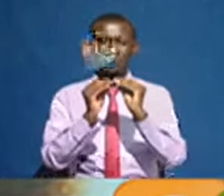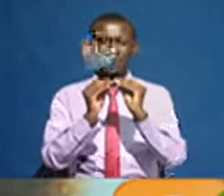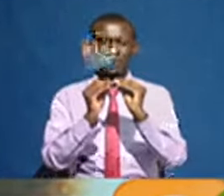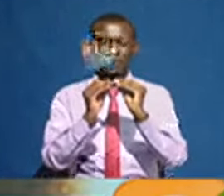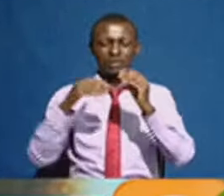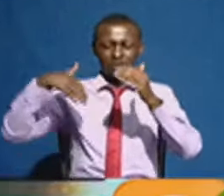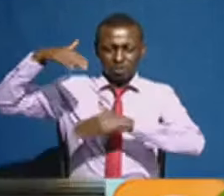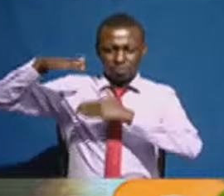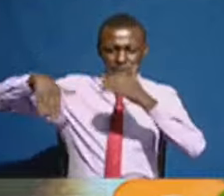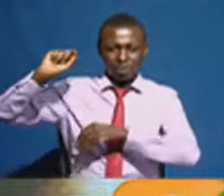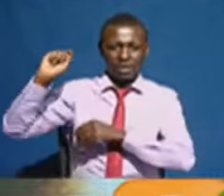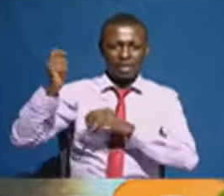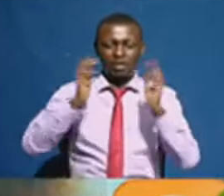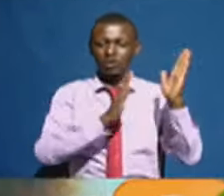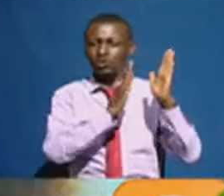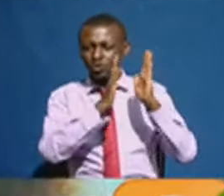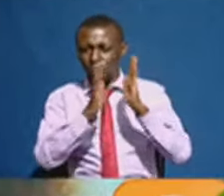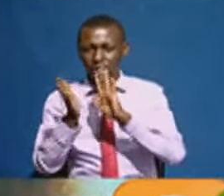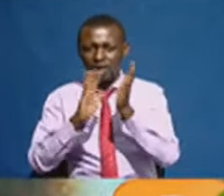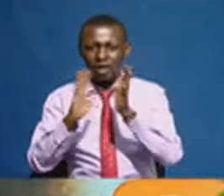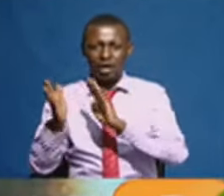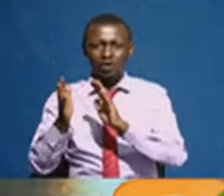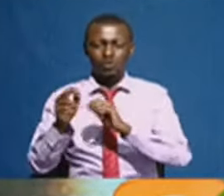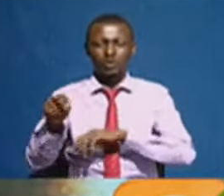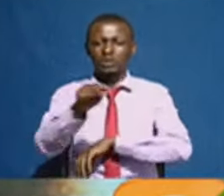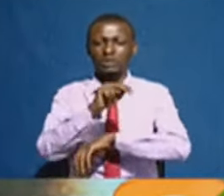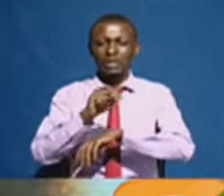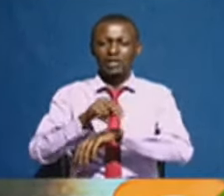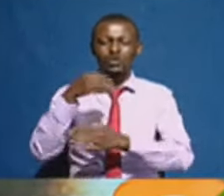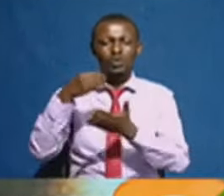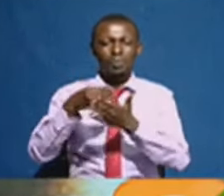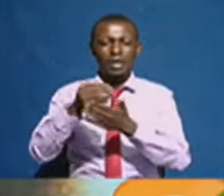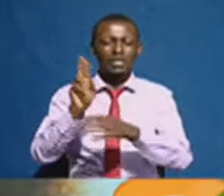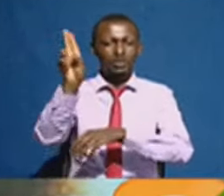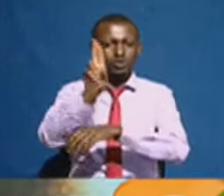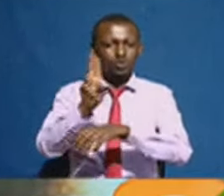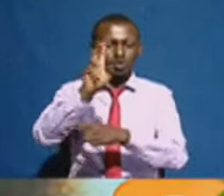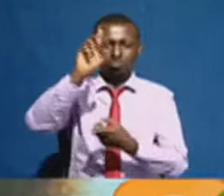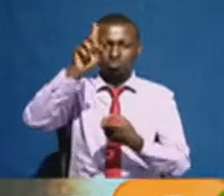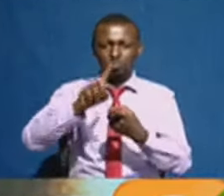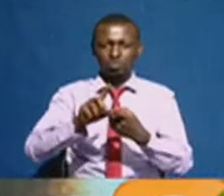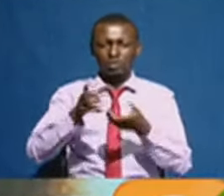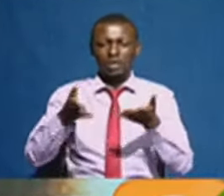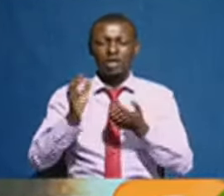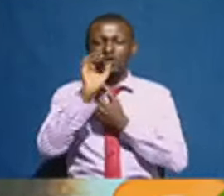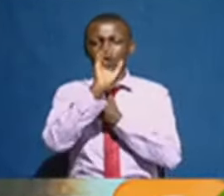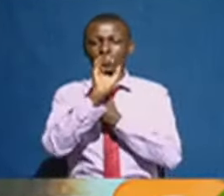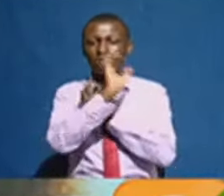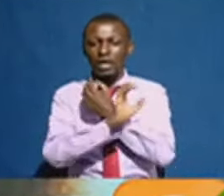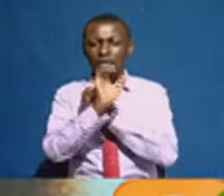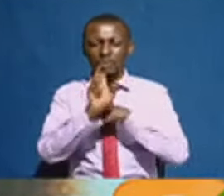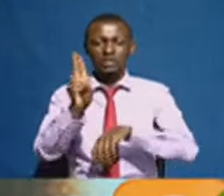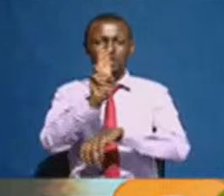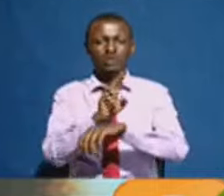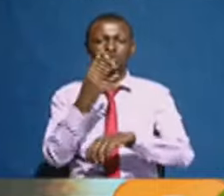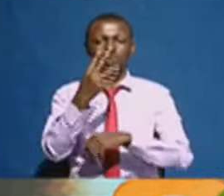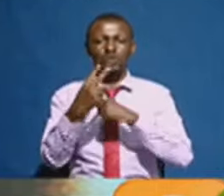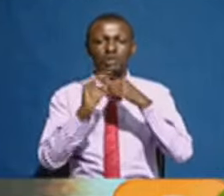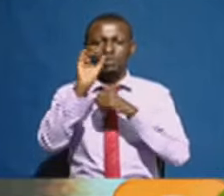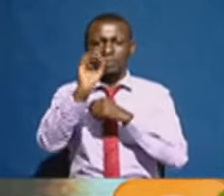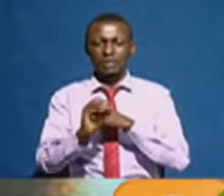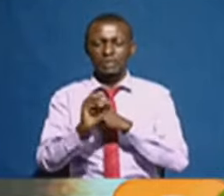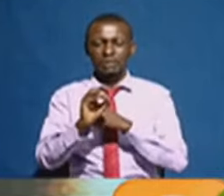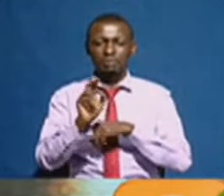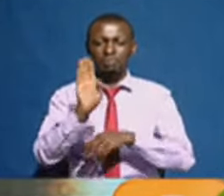towards reducing the national wage bill. At a time the country spends 47% of its revenue to pay salaries and